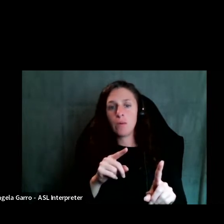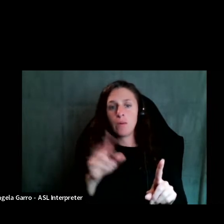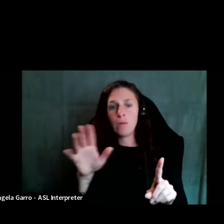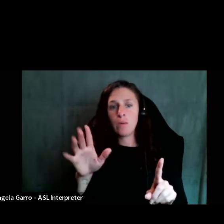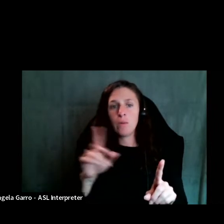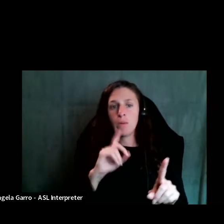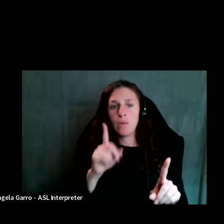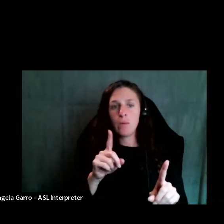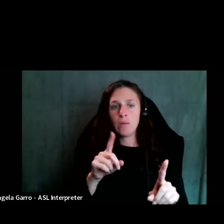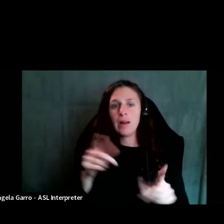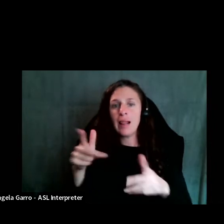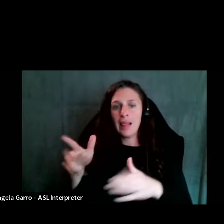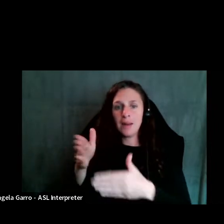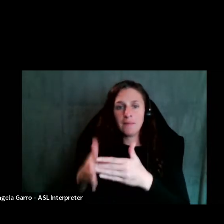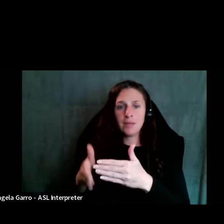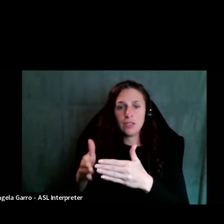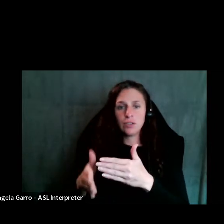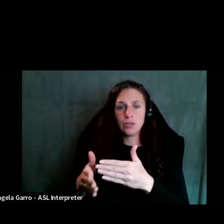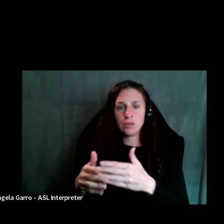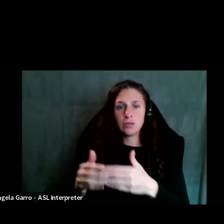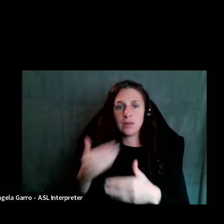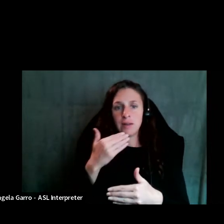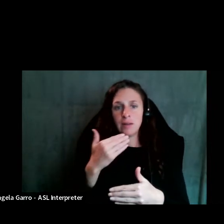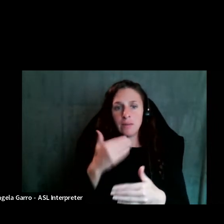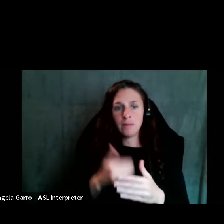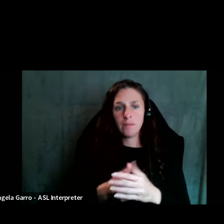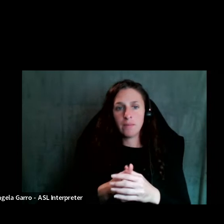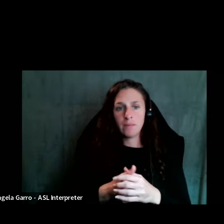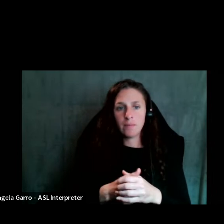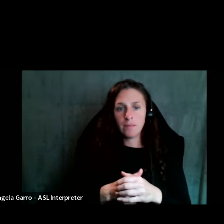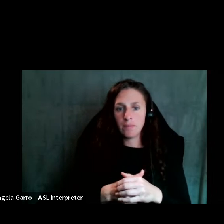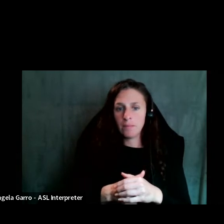Let them finish. Thank you. Jews And I need them.